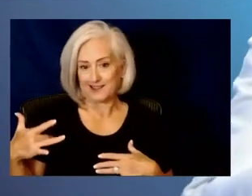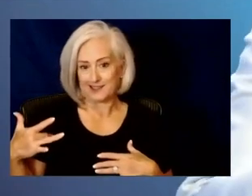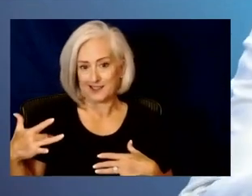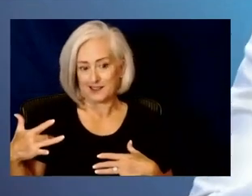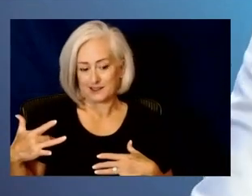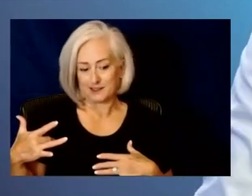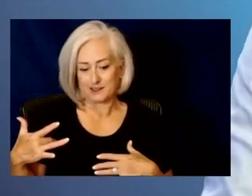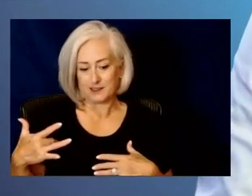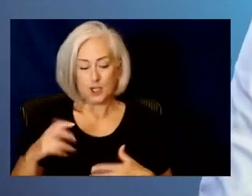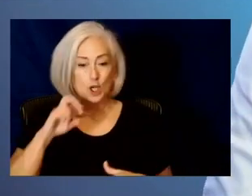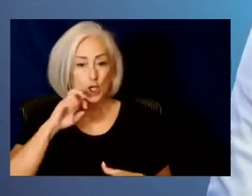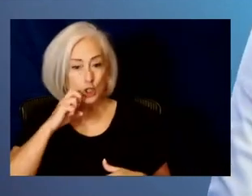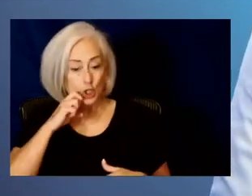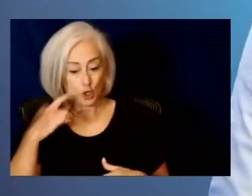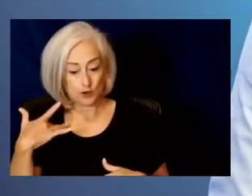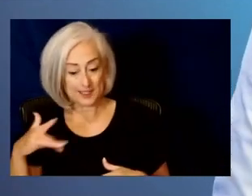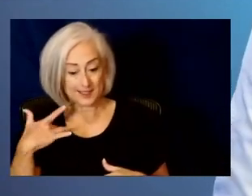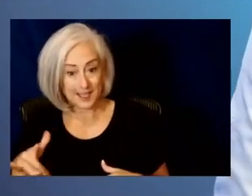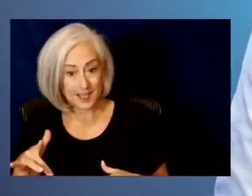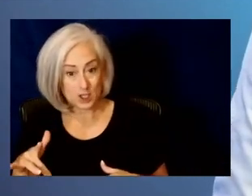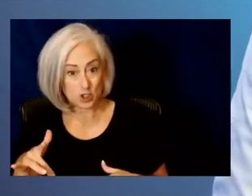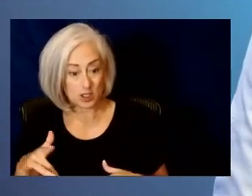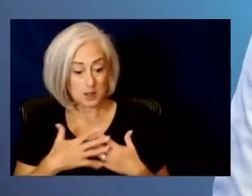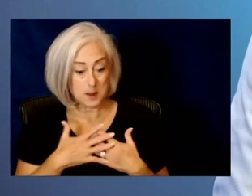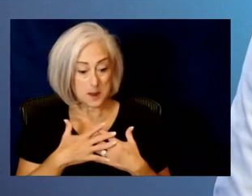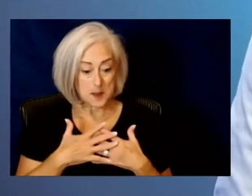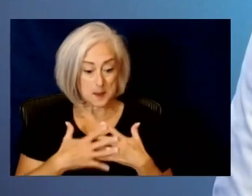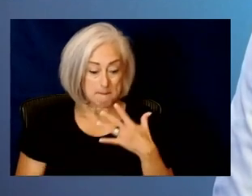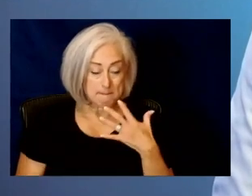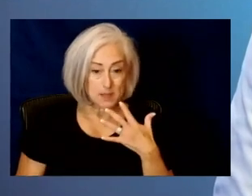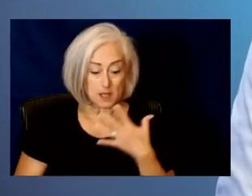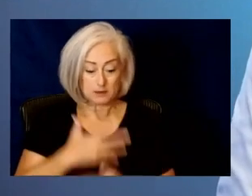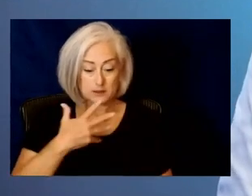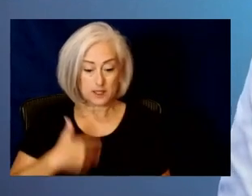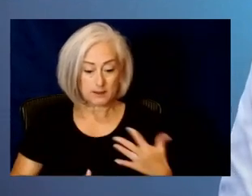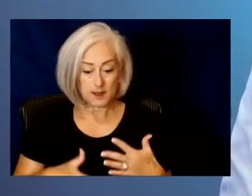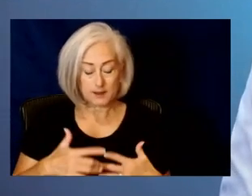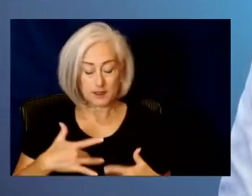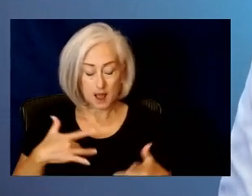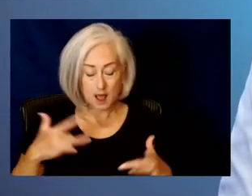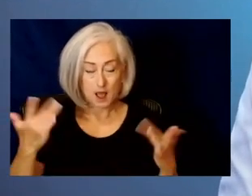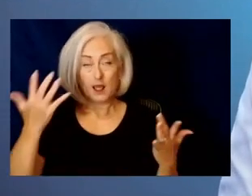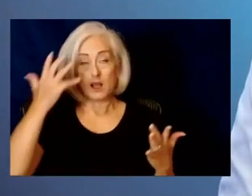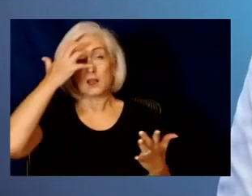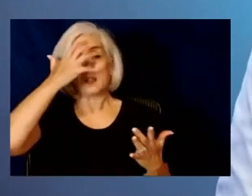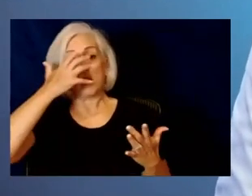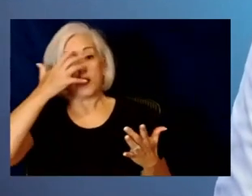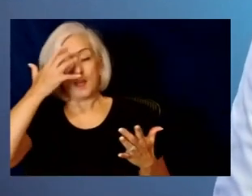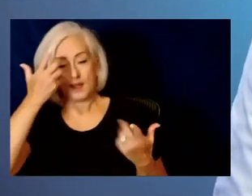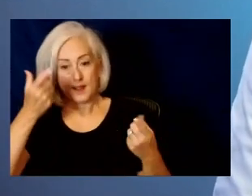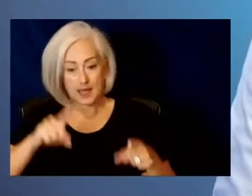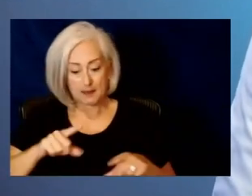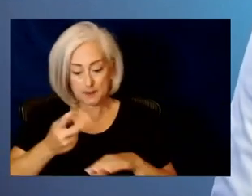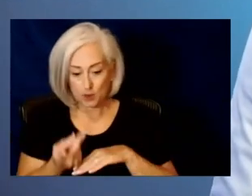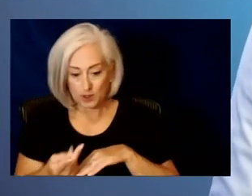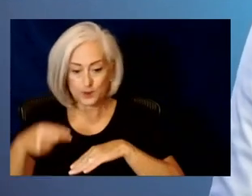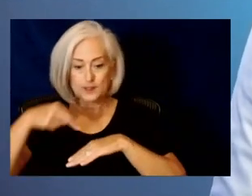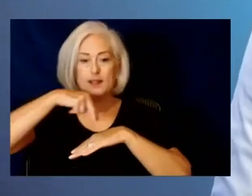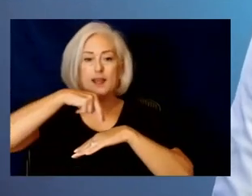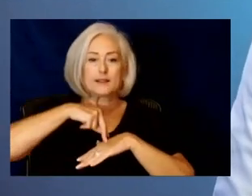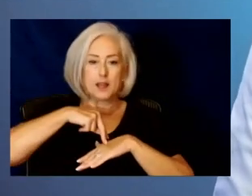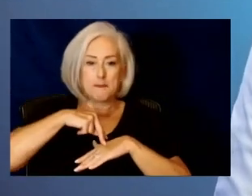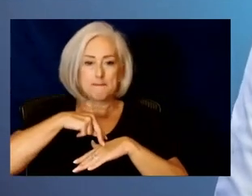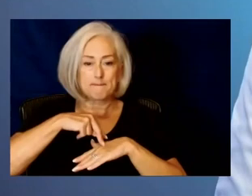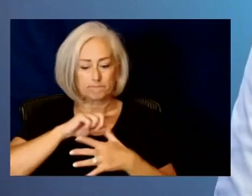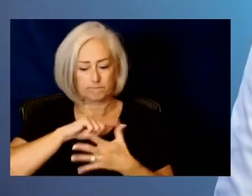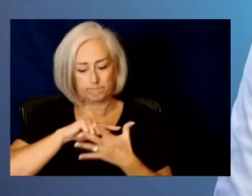pressure fluctuates when you stand up, and lightheadedness that can occur. So this is exactly some of the things that we're testing for